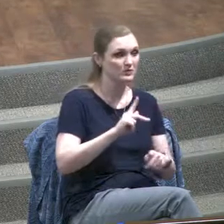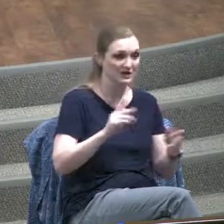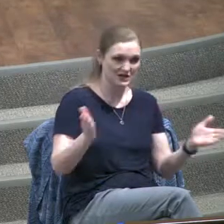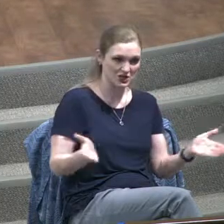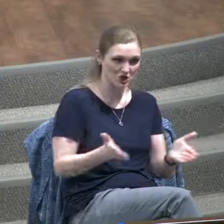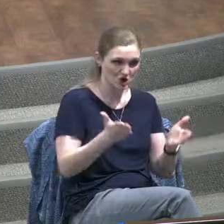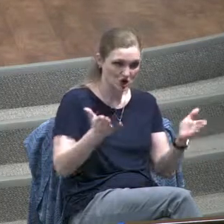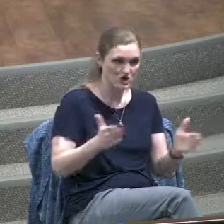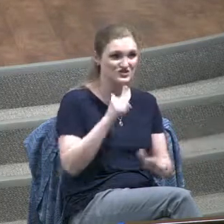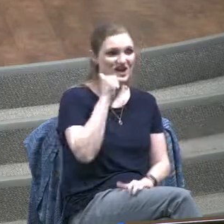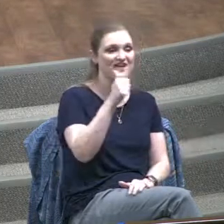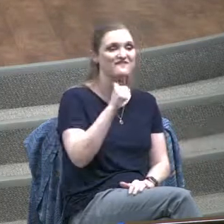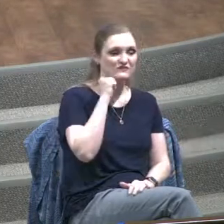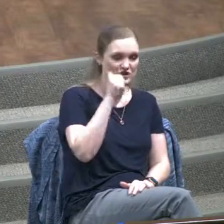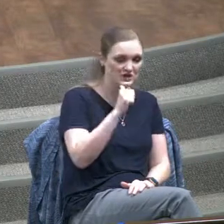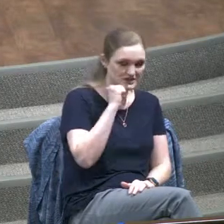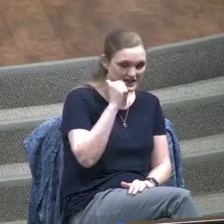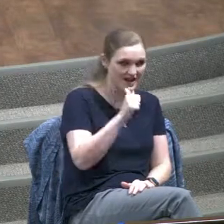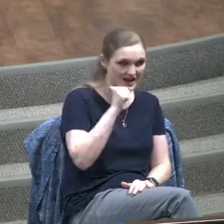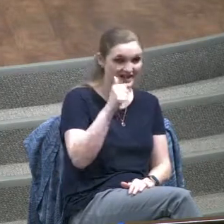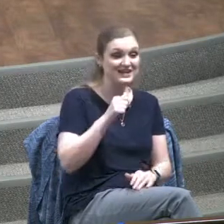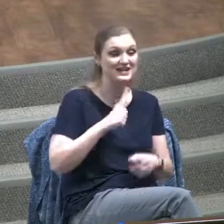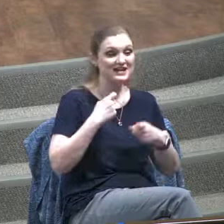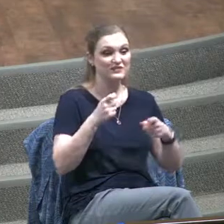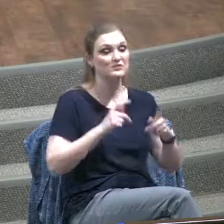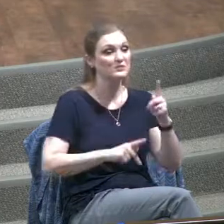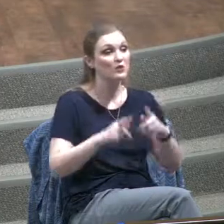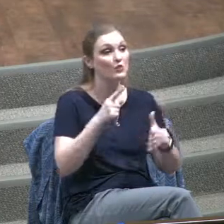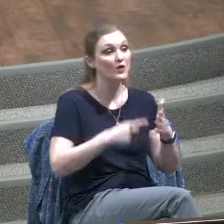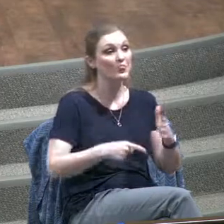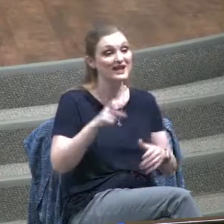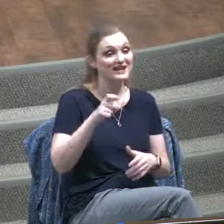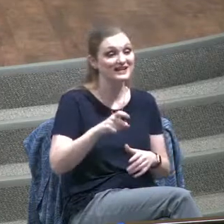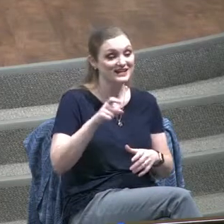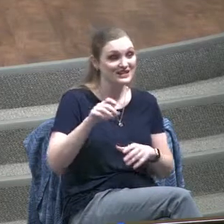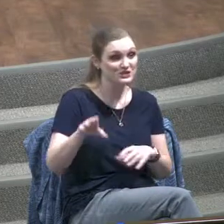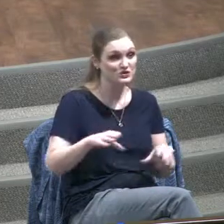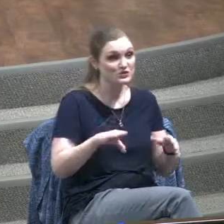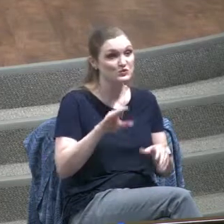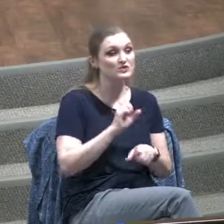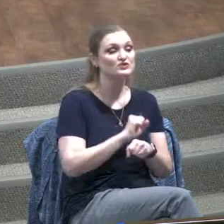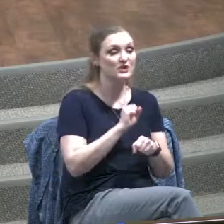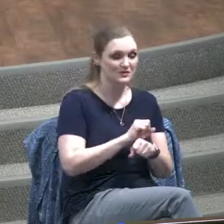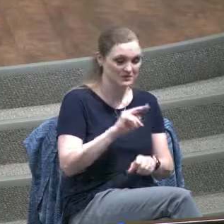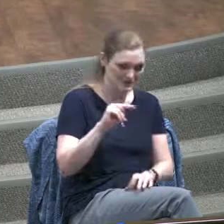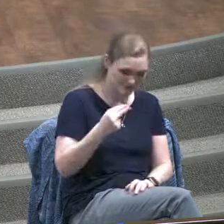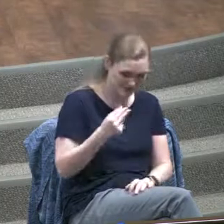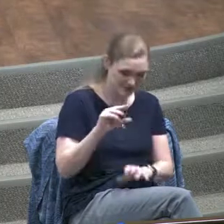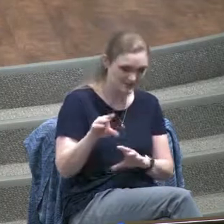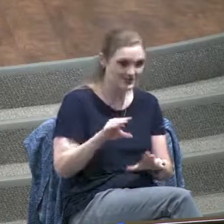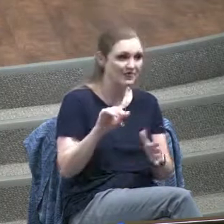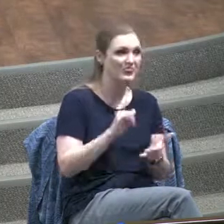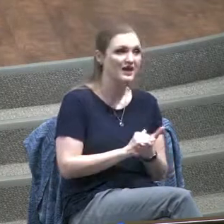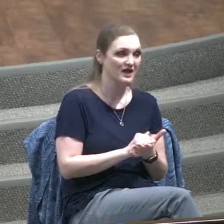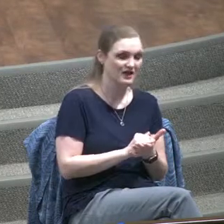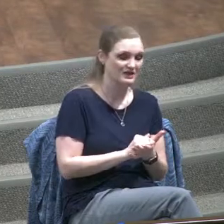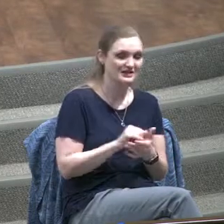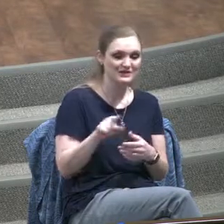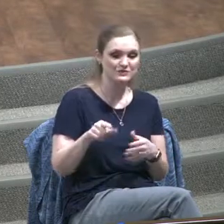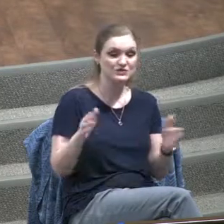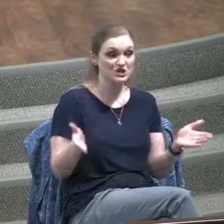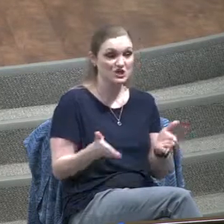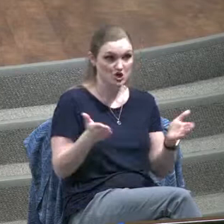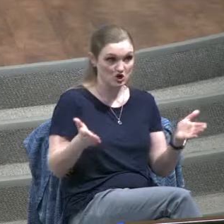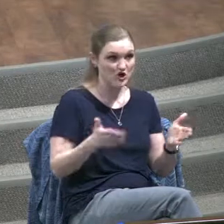and daily just encourage them and give them what they need to do the job. And that's what Nehemiah was doing. He was just an